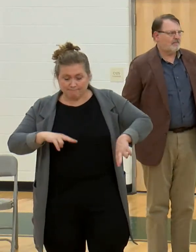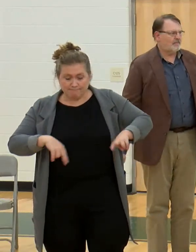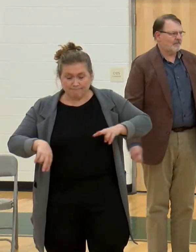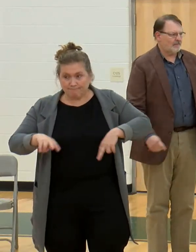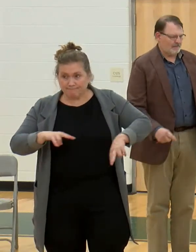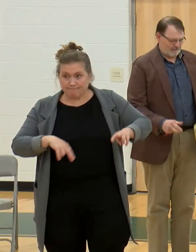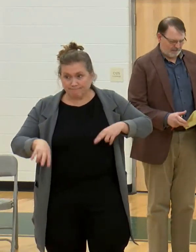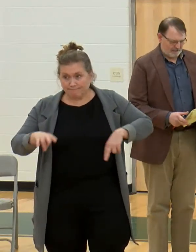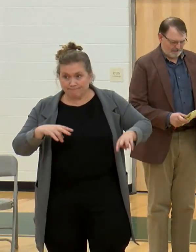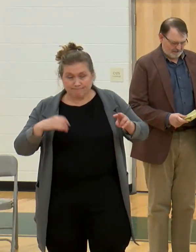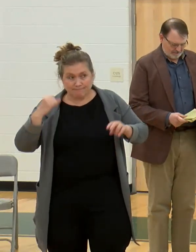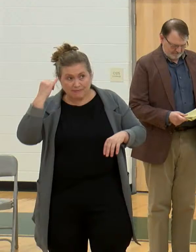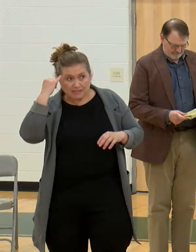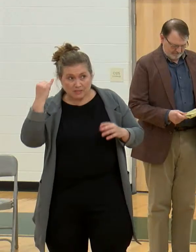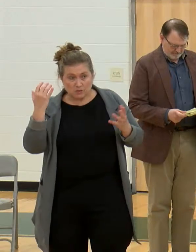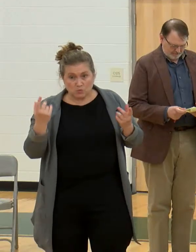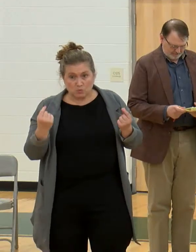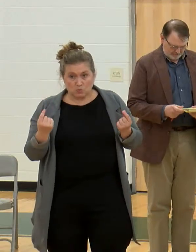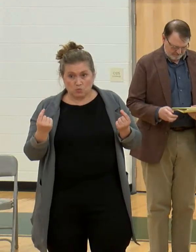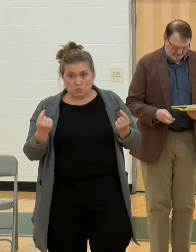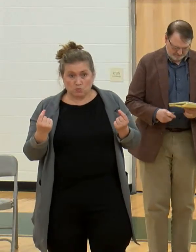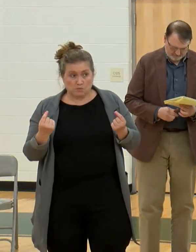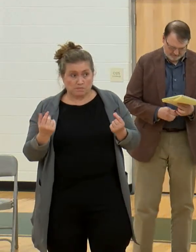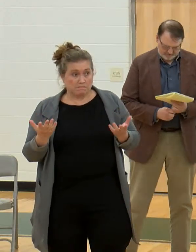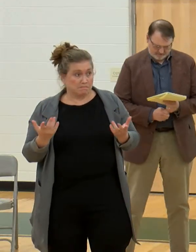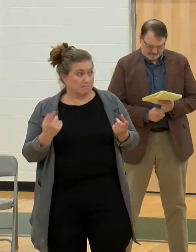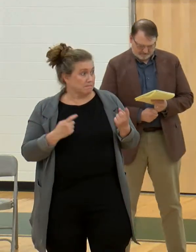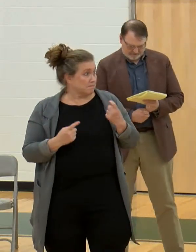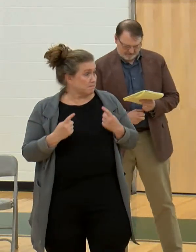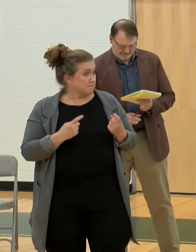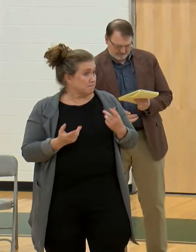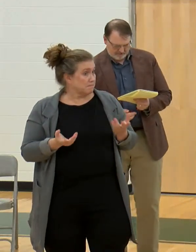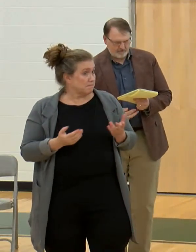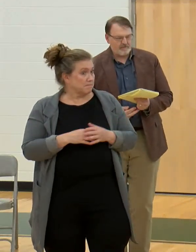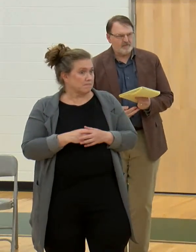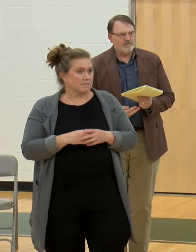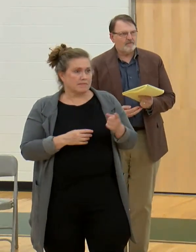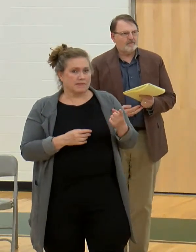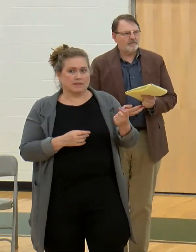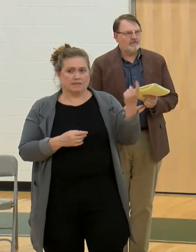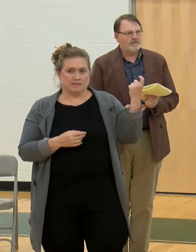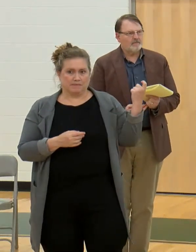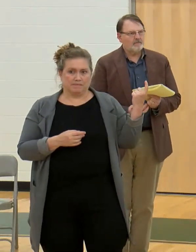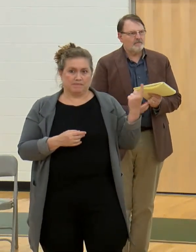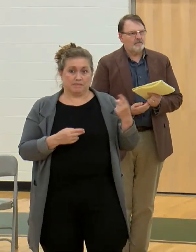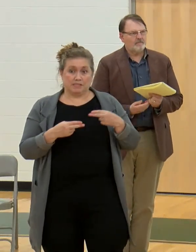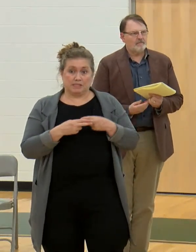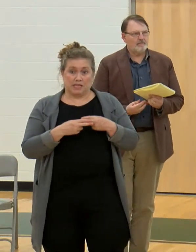Are there any other questions or comments before we wrap this up? Will these slides be available?